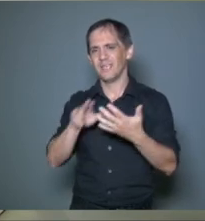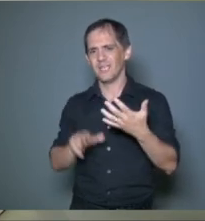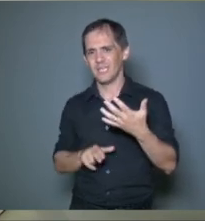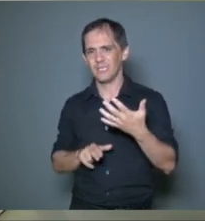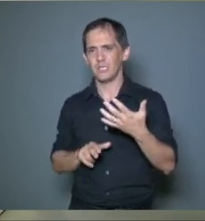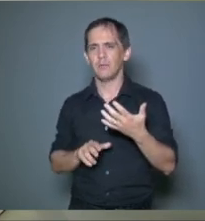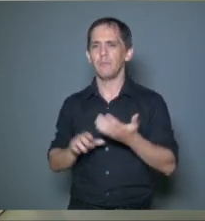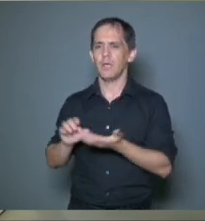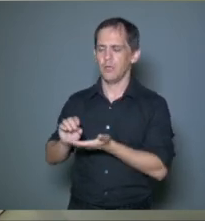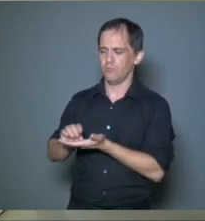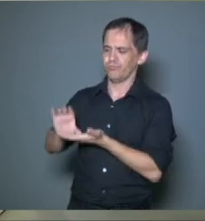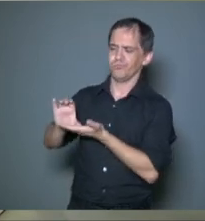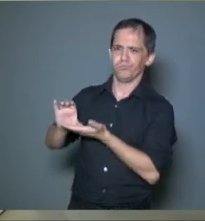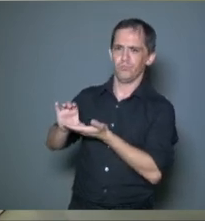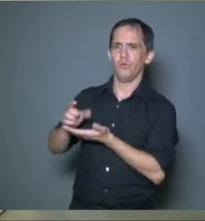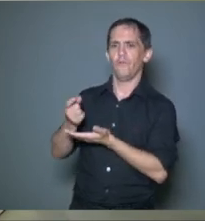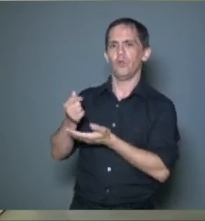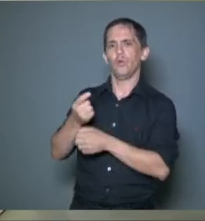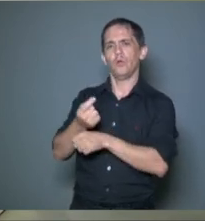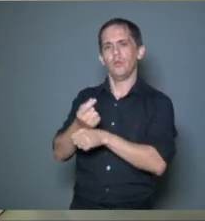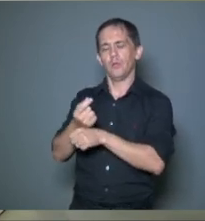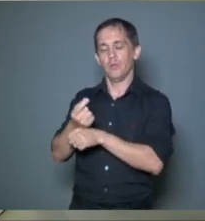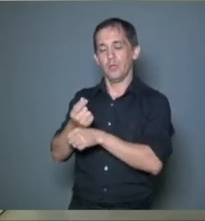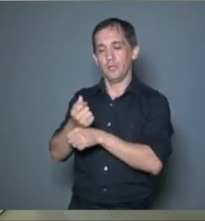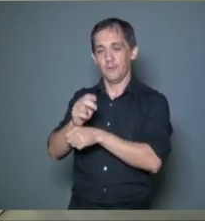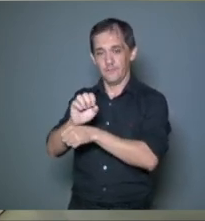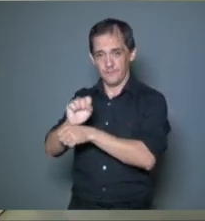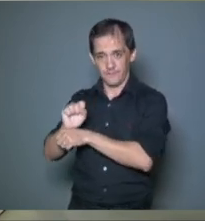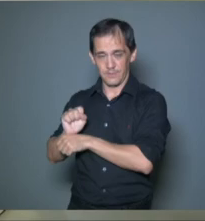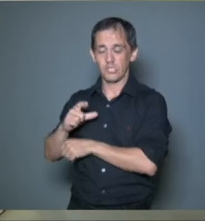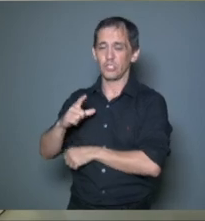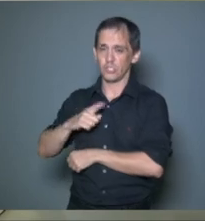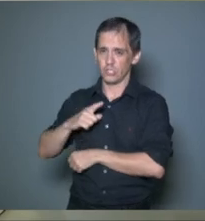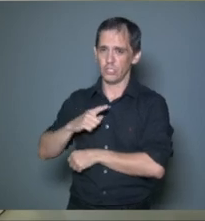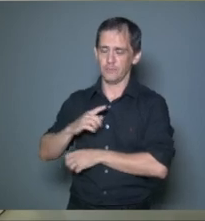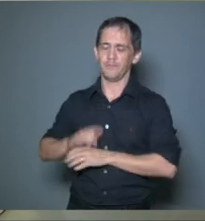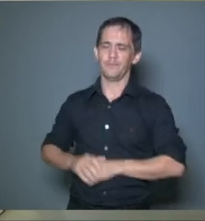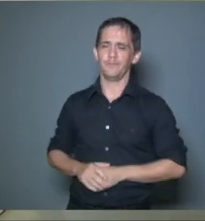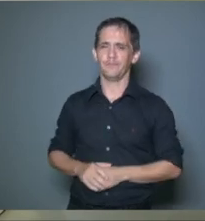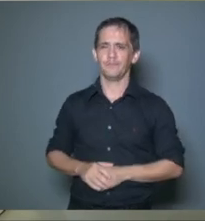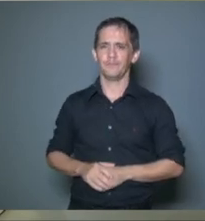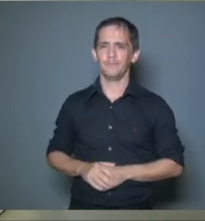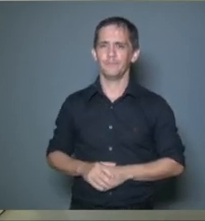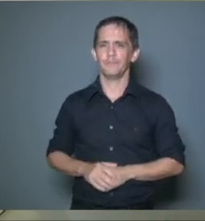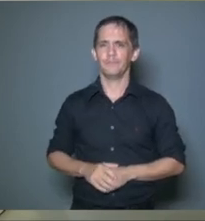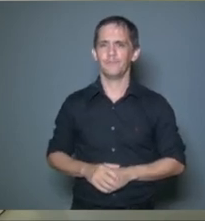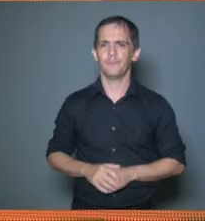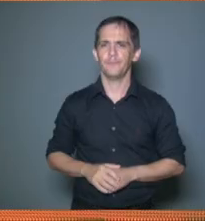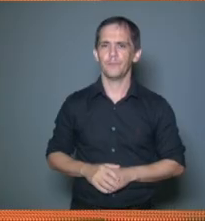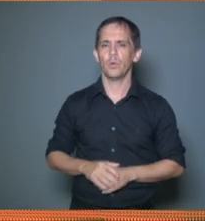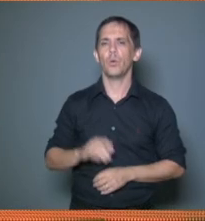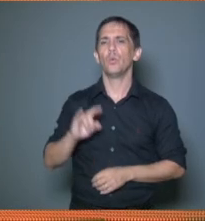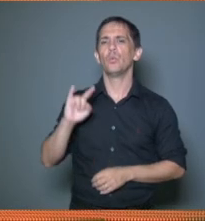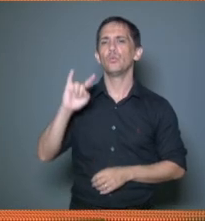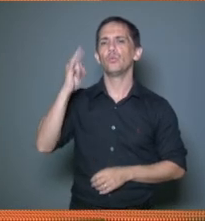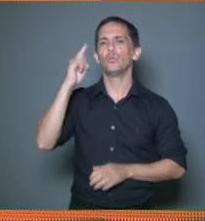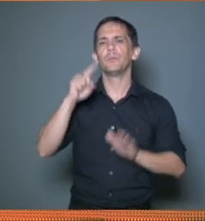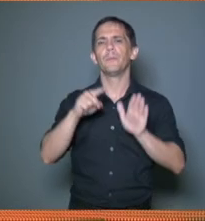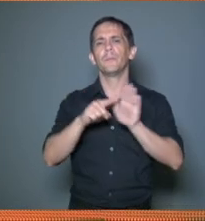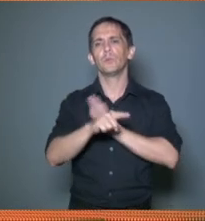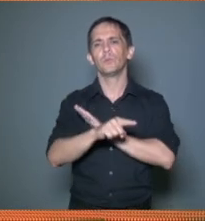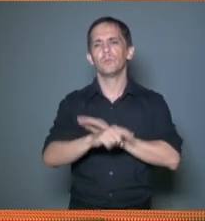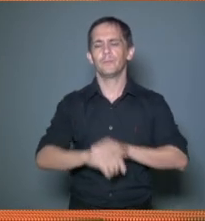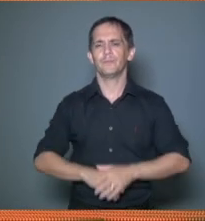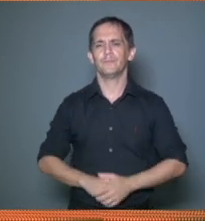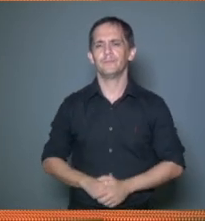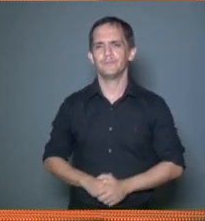alternatives. Resources are not a problem, I can assure you. Thank you, Ivo. We have one